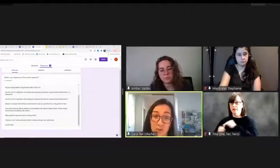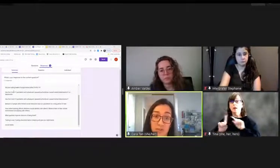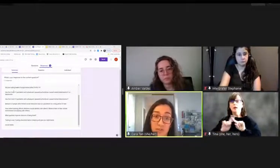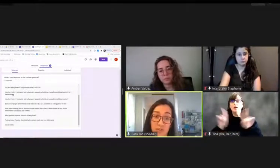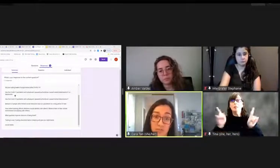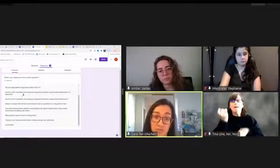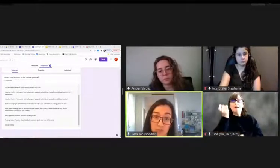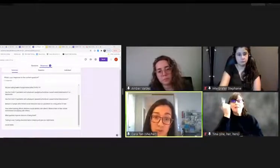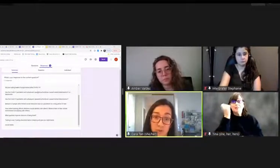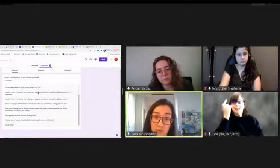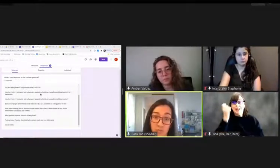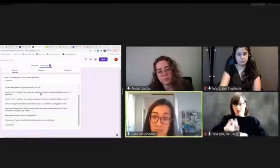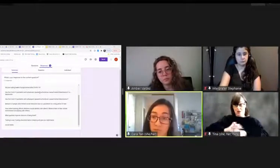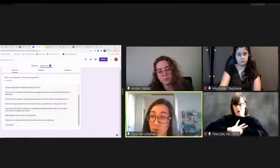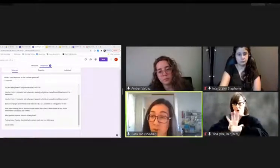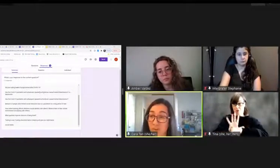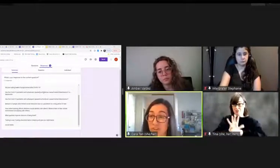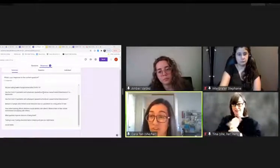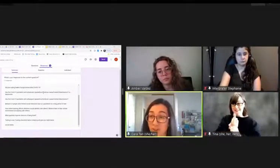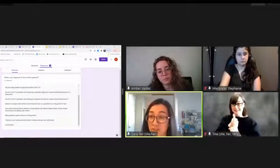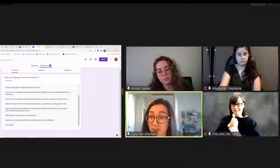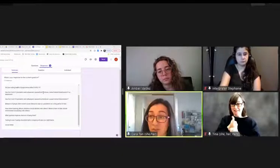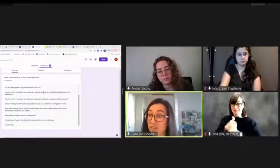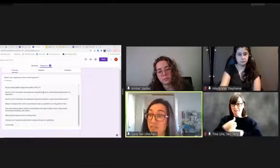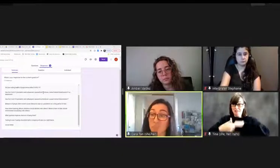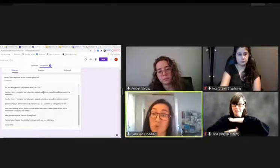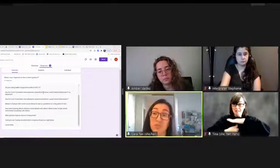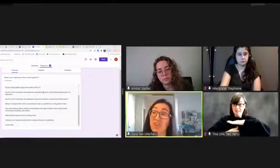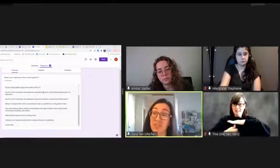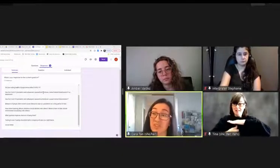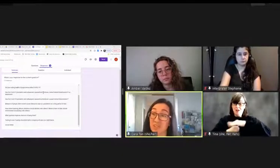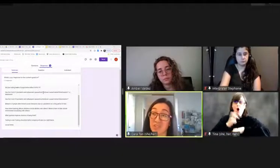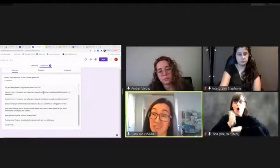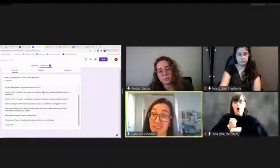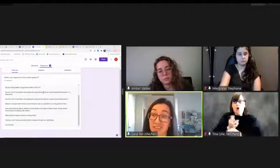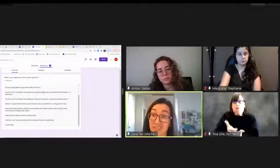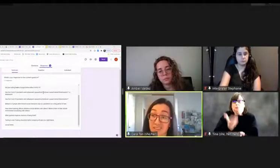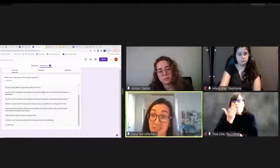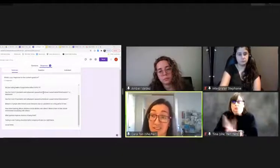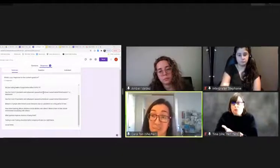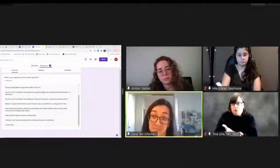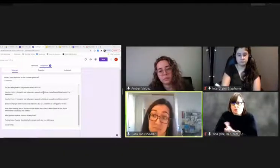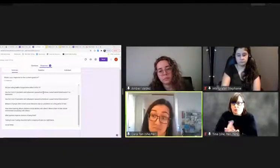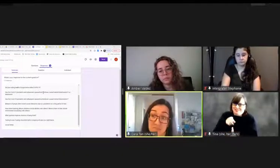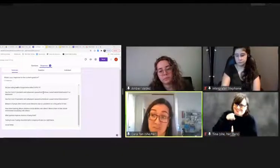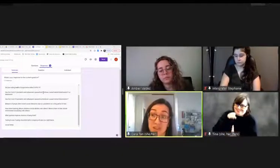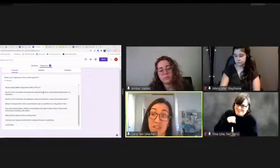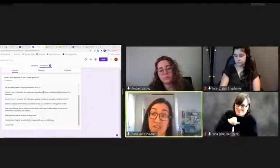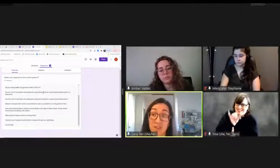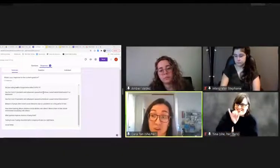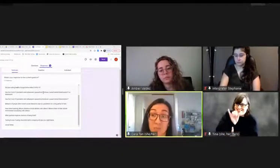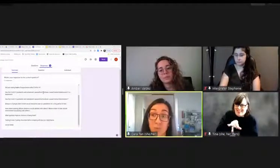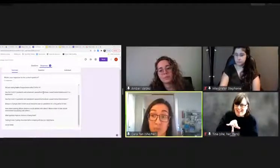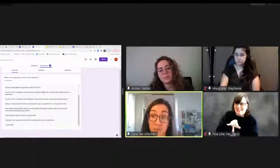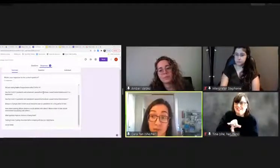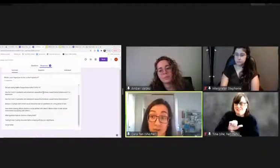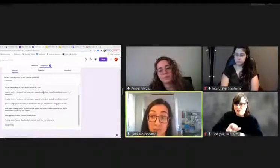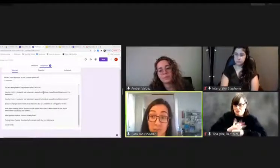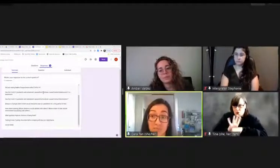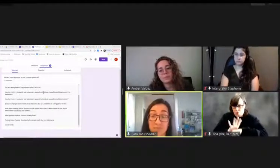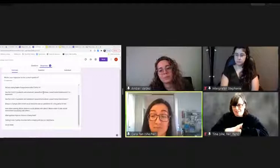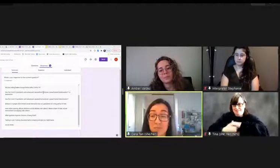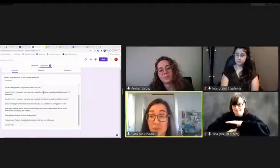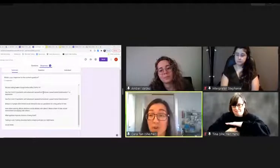that it was, the quarantine or lockdown as opposed to other different things. That is a good point to bring